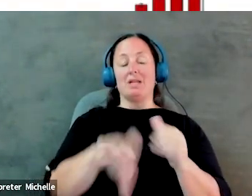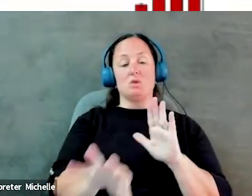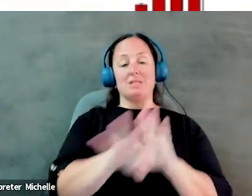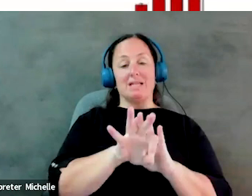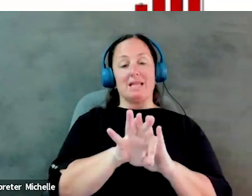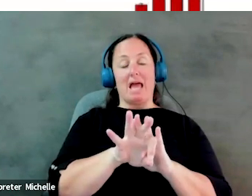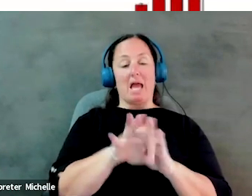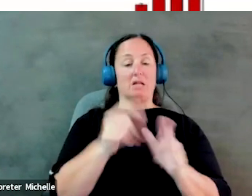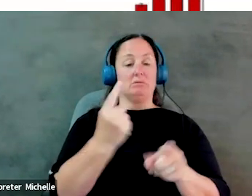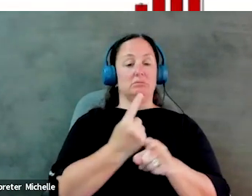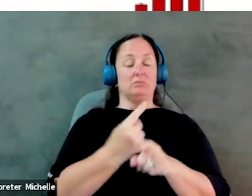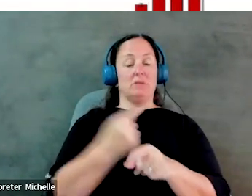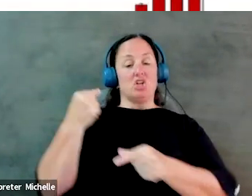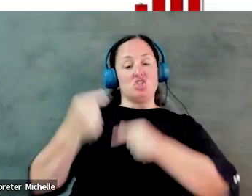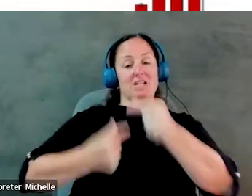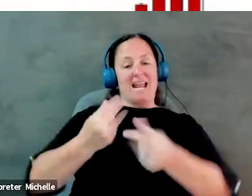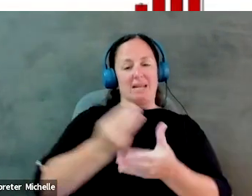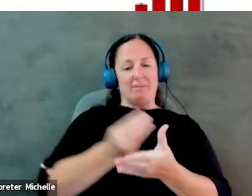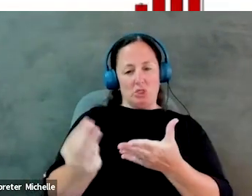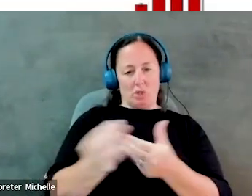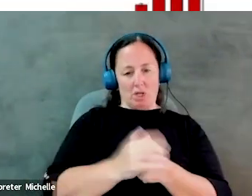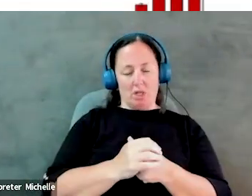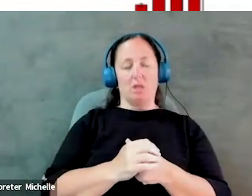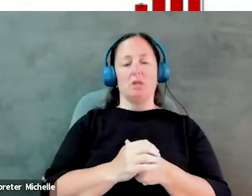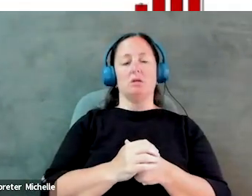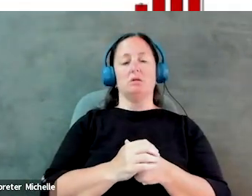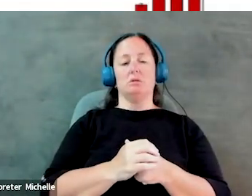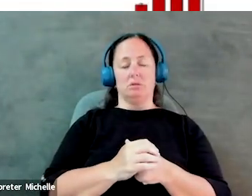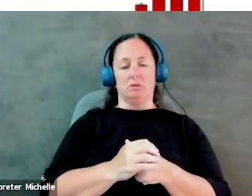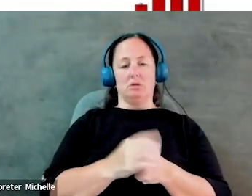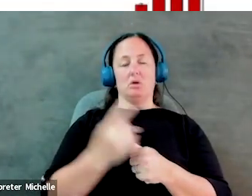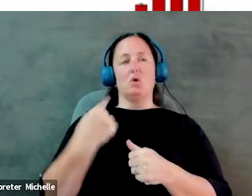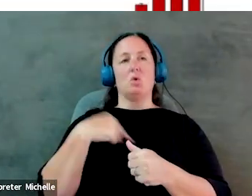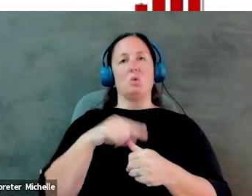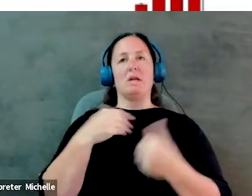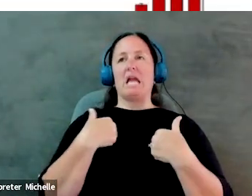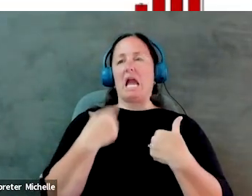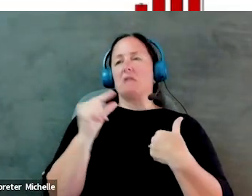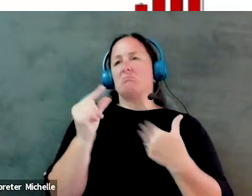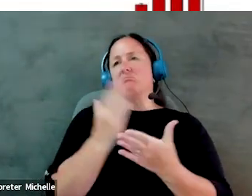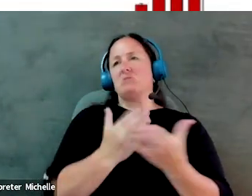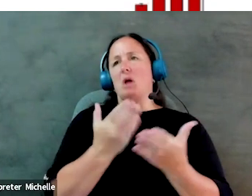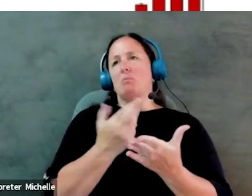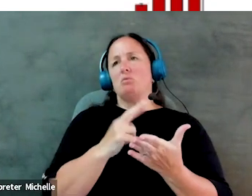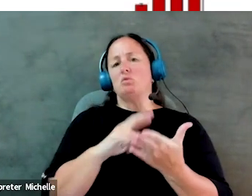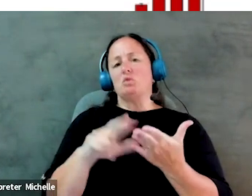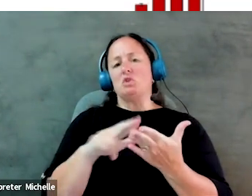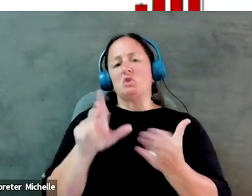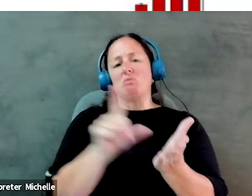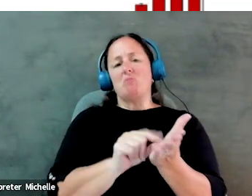to select the adequate genetic material. And we did a small